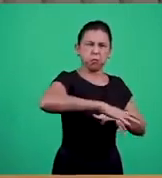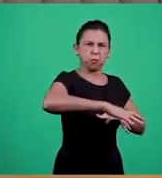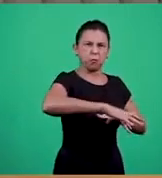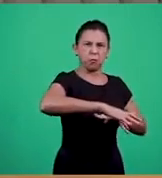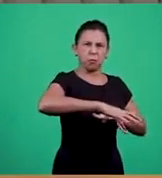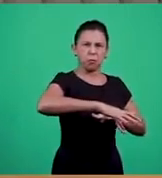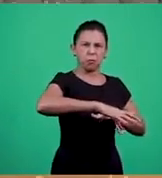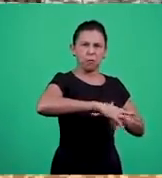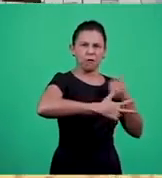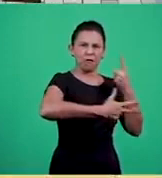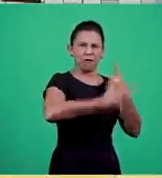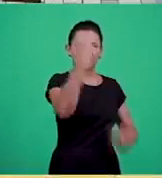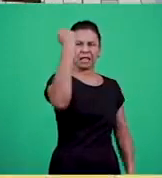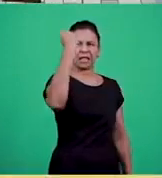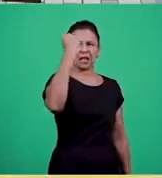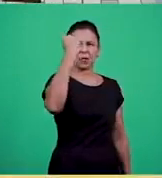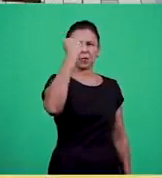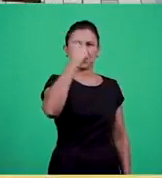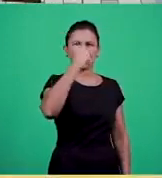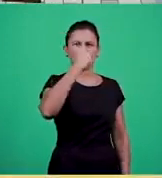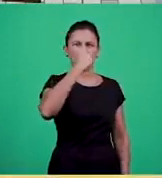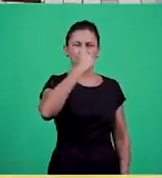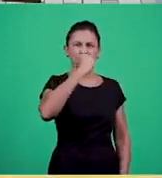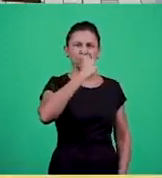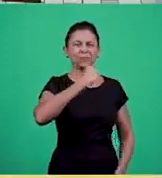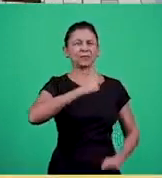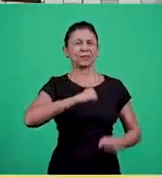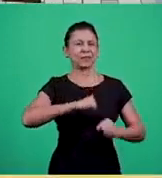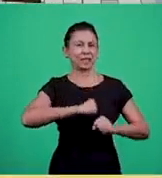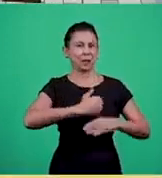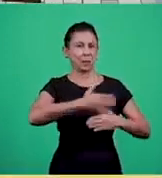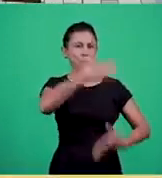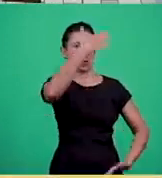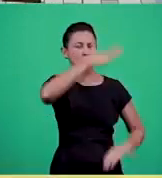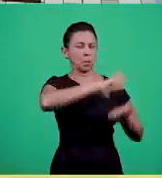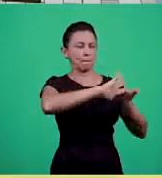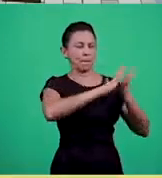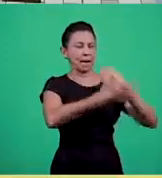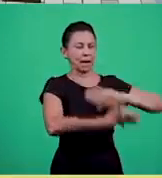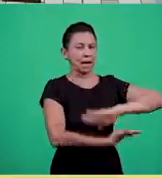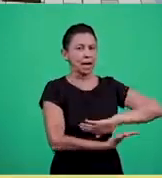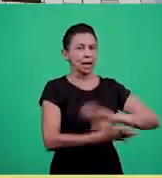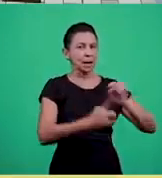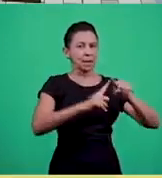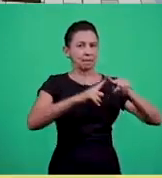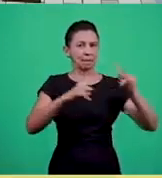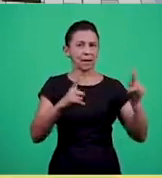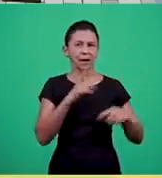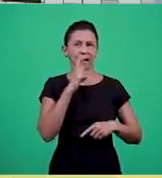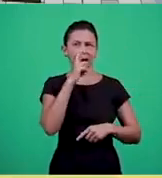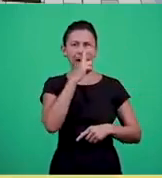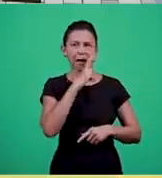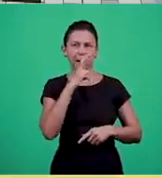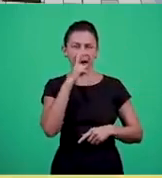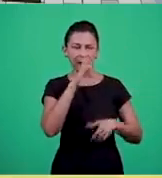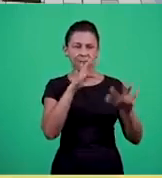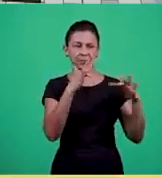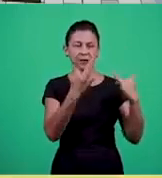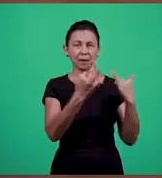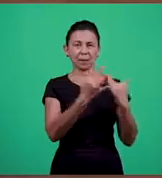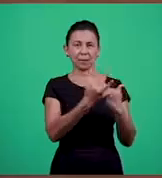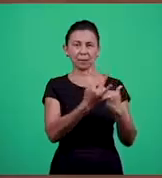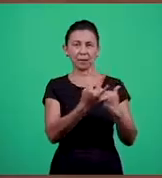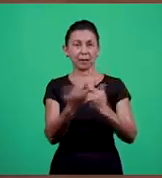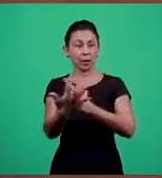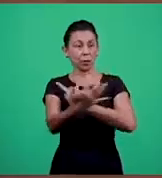do not know the secret of the power of the blood of Jesus, but we know. Glory to Jesus. And in the end of